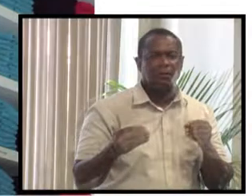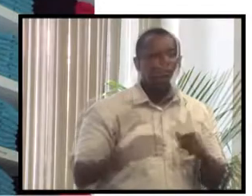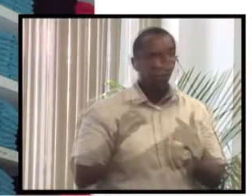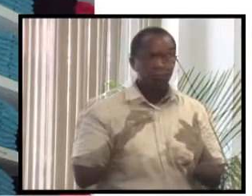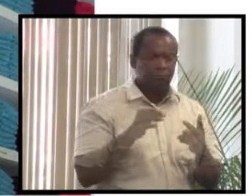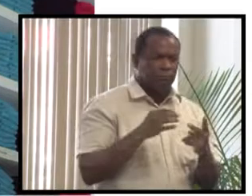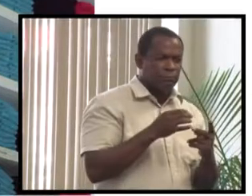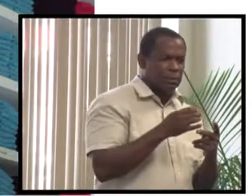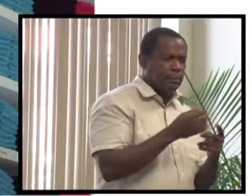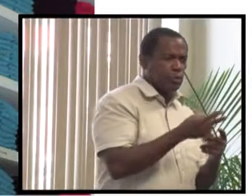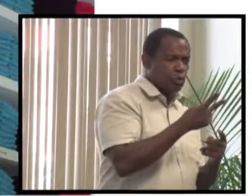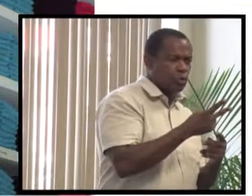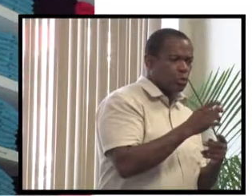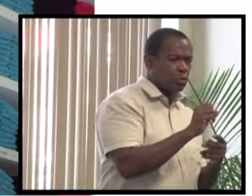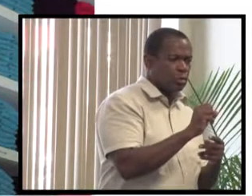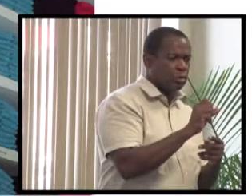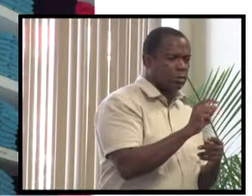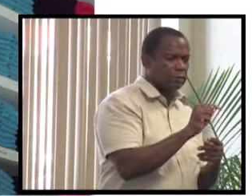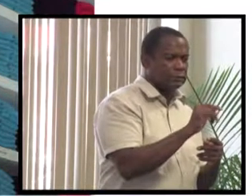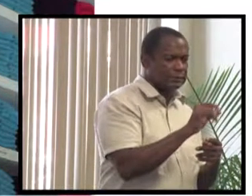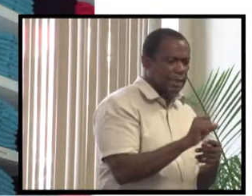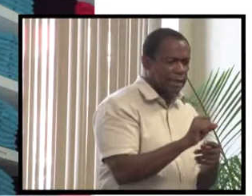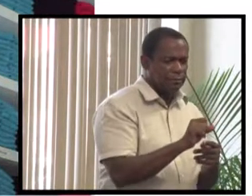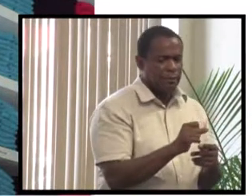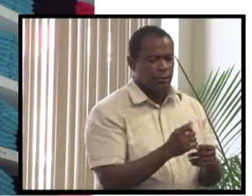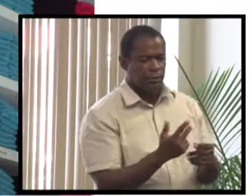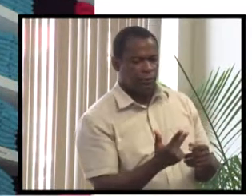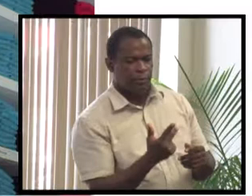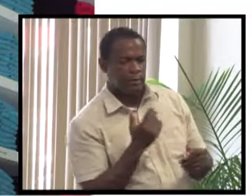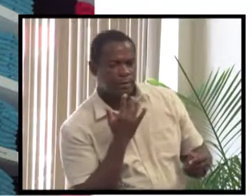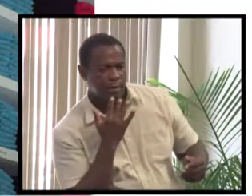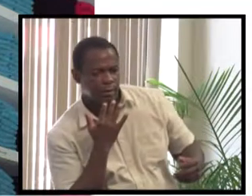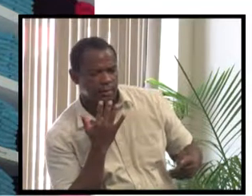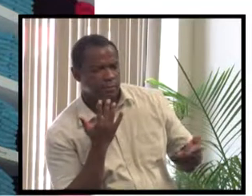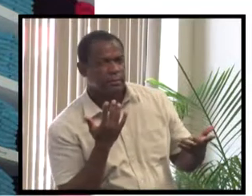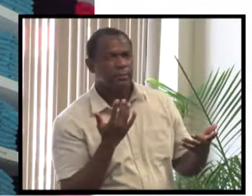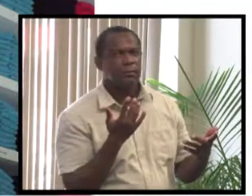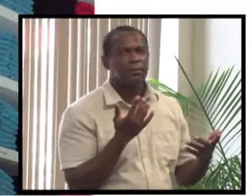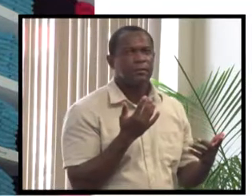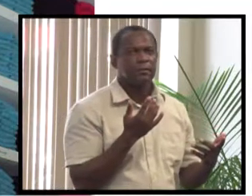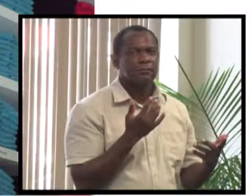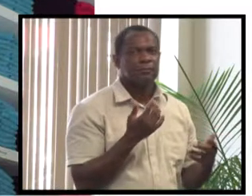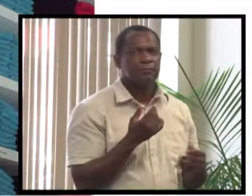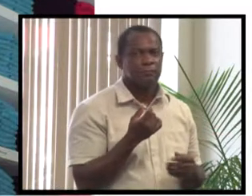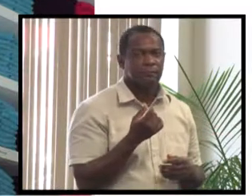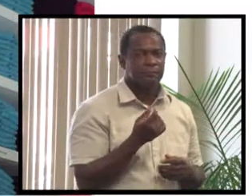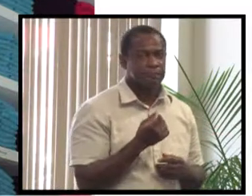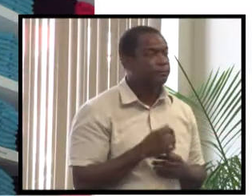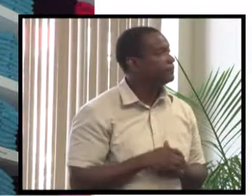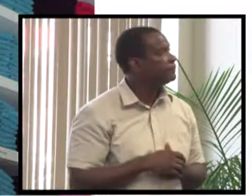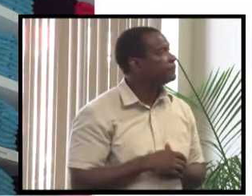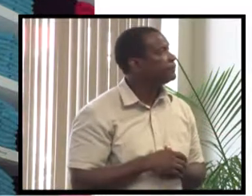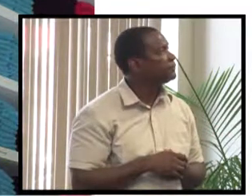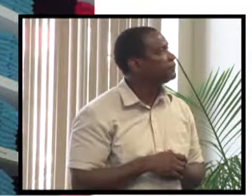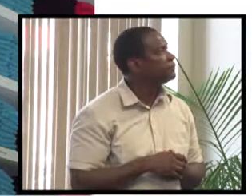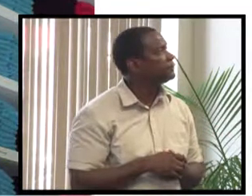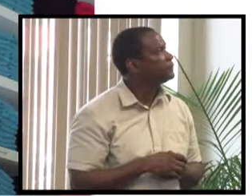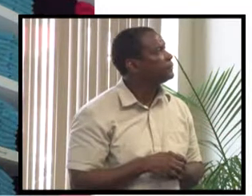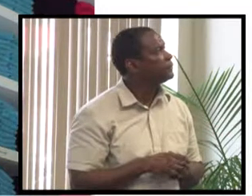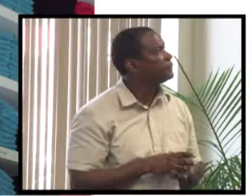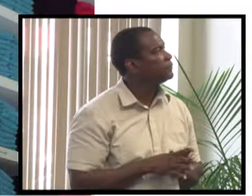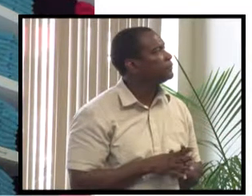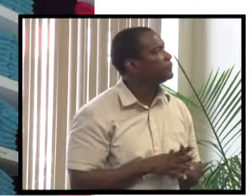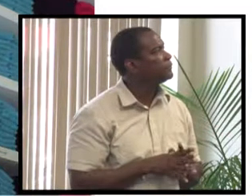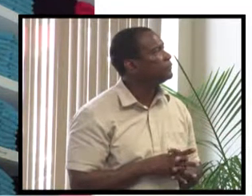So the number of products. Now, you make that will be attached to your budget,